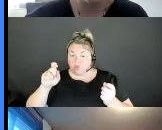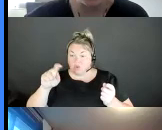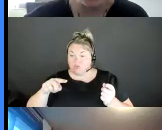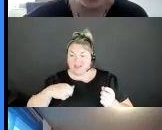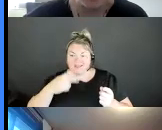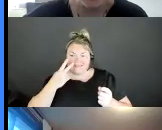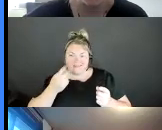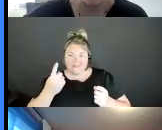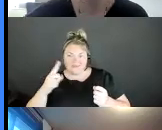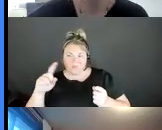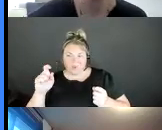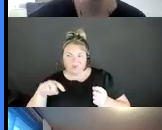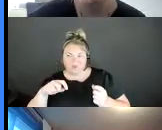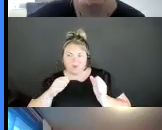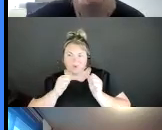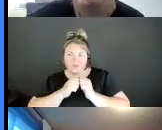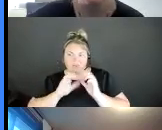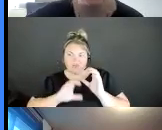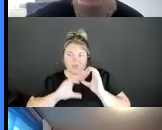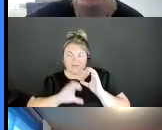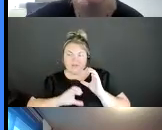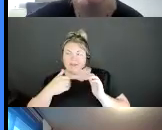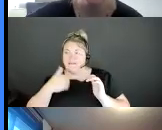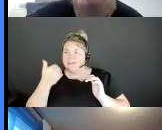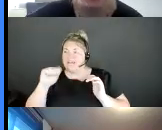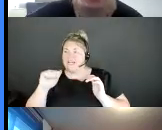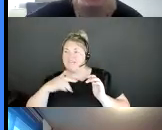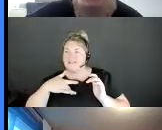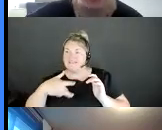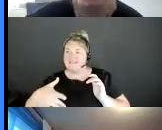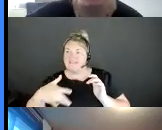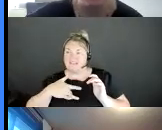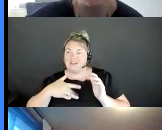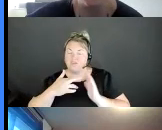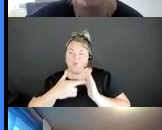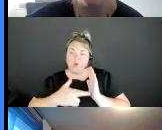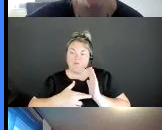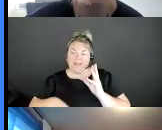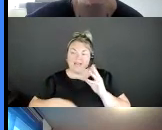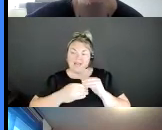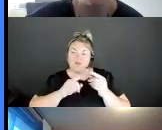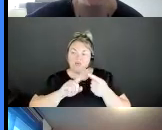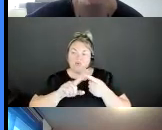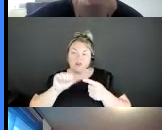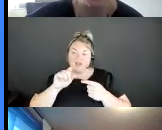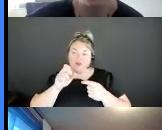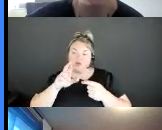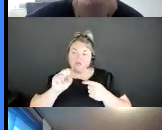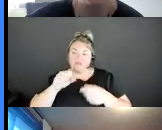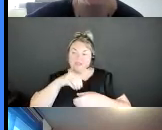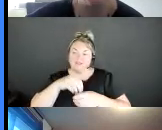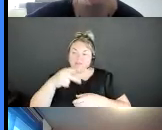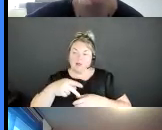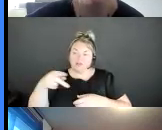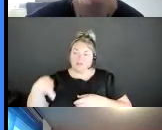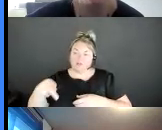a question in the chat. Have any of the tentative rules been added to ladders in the policy and procedure section?